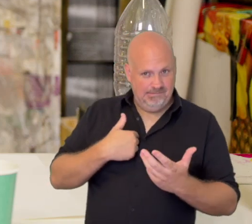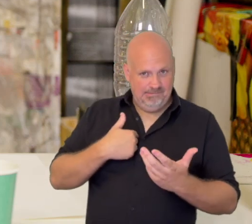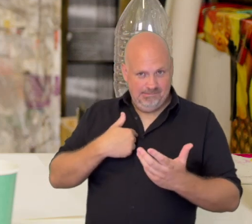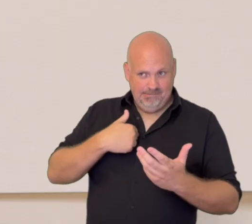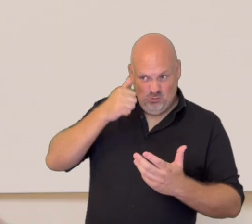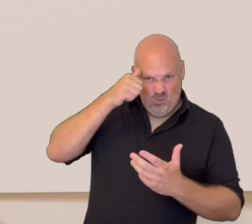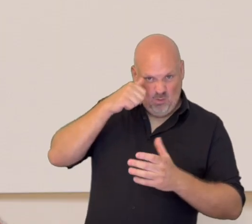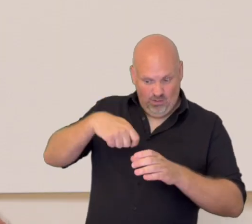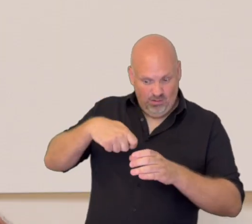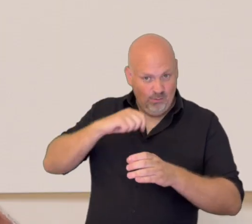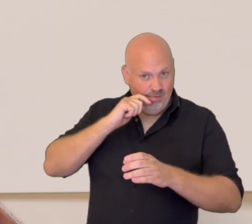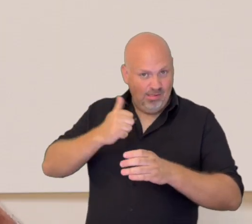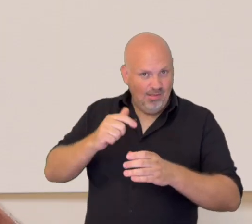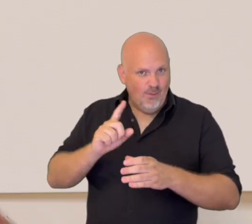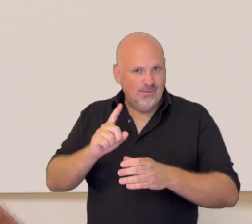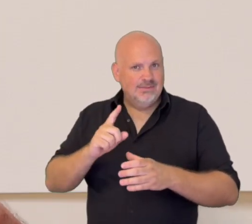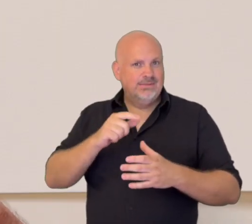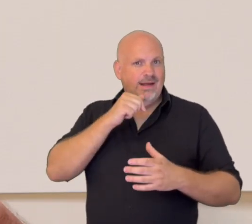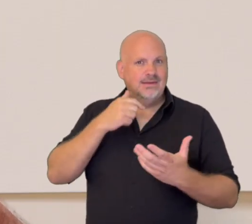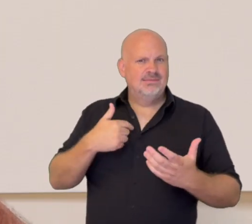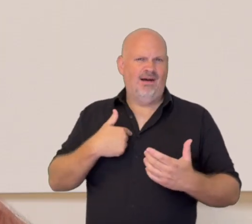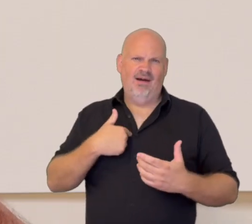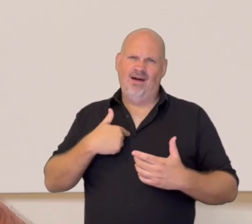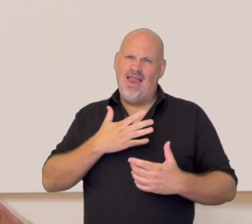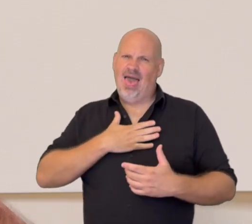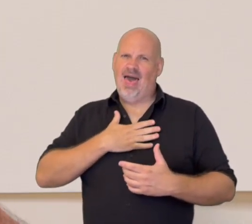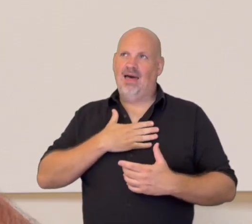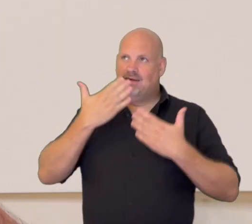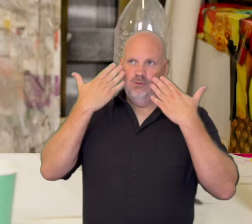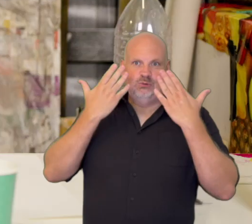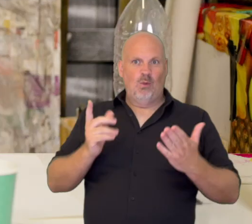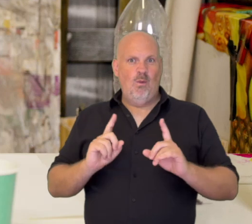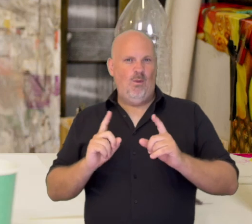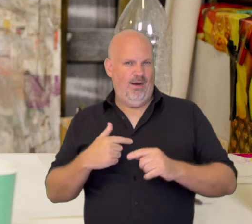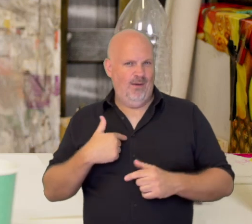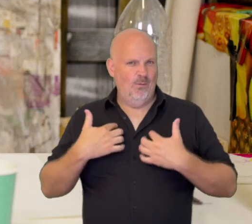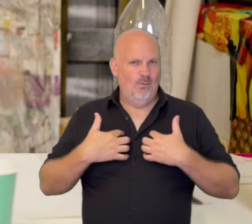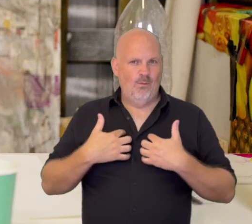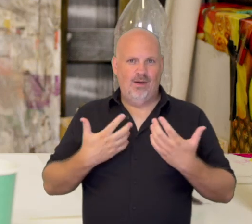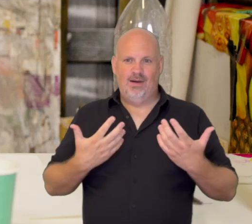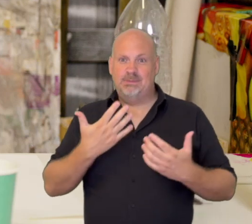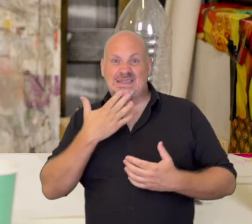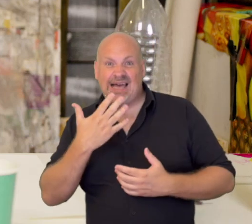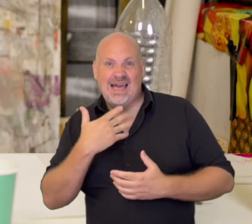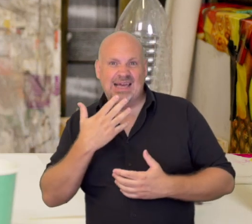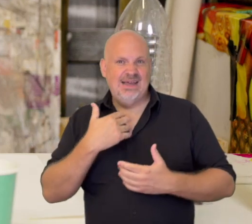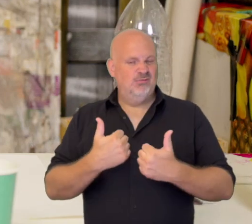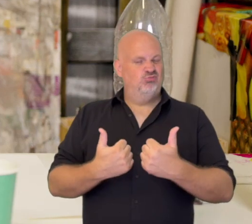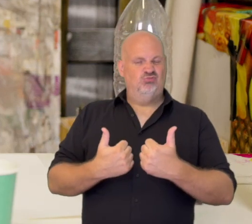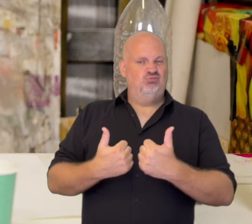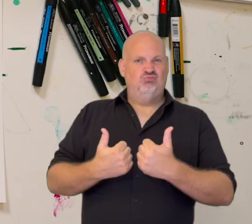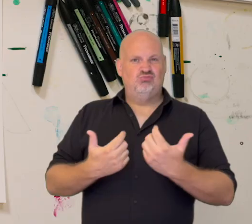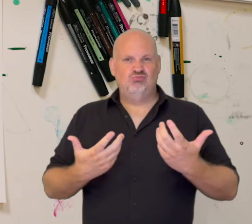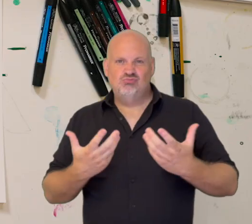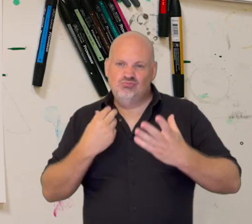how they're going to come out, which I do. I'm quite into not knowing. There's plenty of room to make mistakes, as it